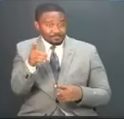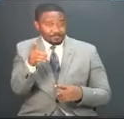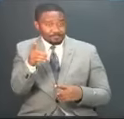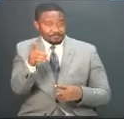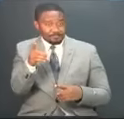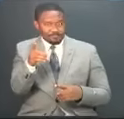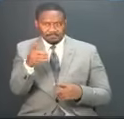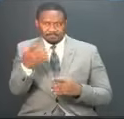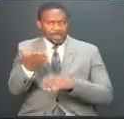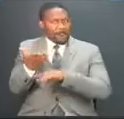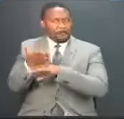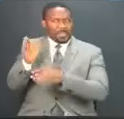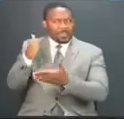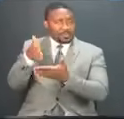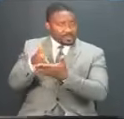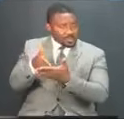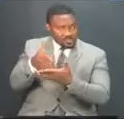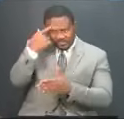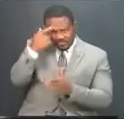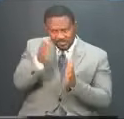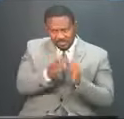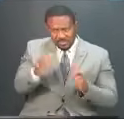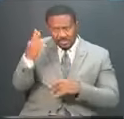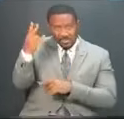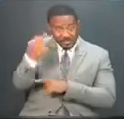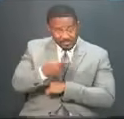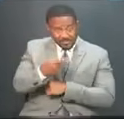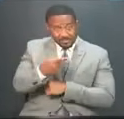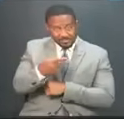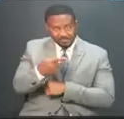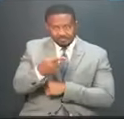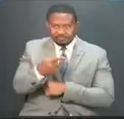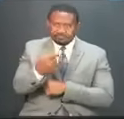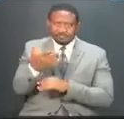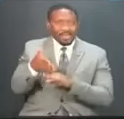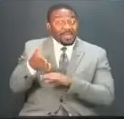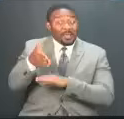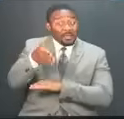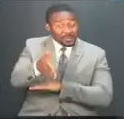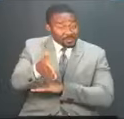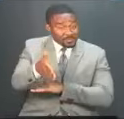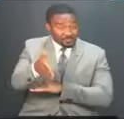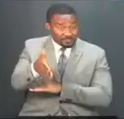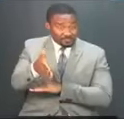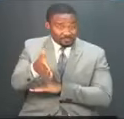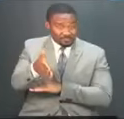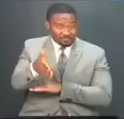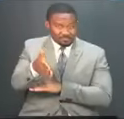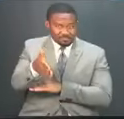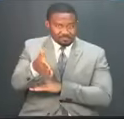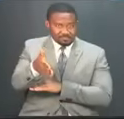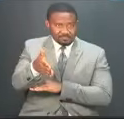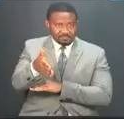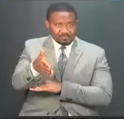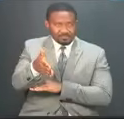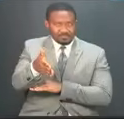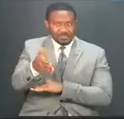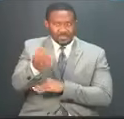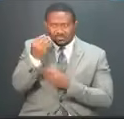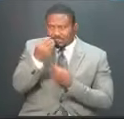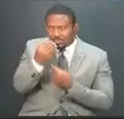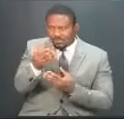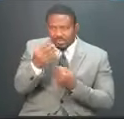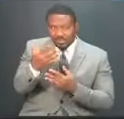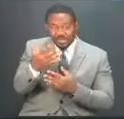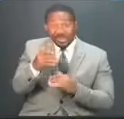appealed against for a period of 7 days immediately following the giving of notice of the